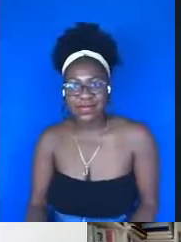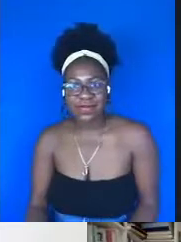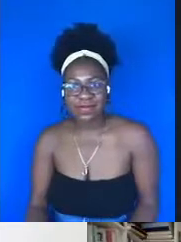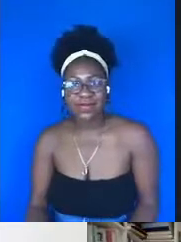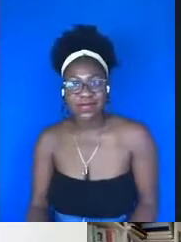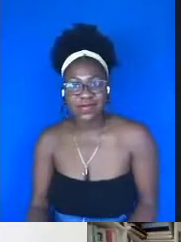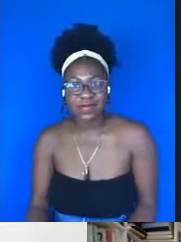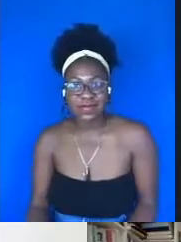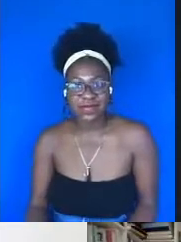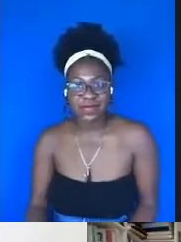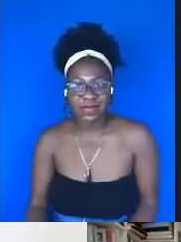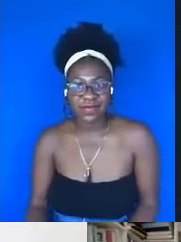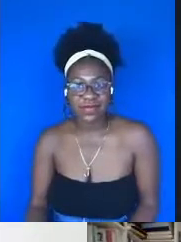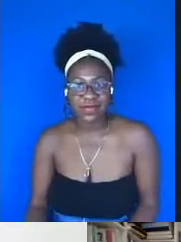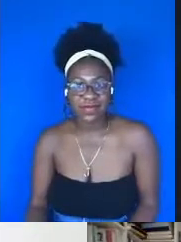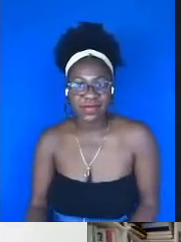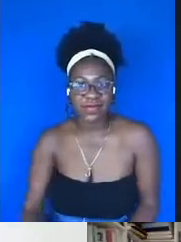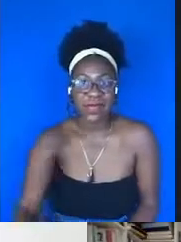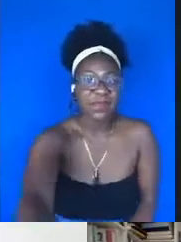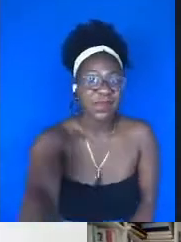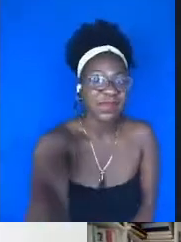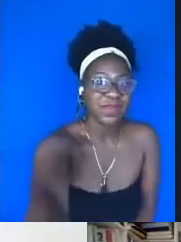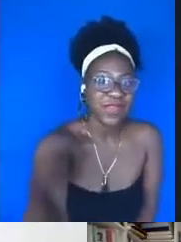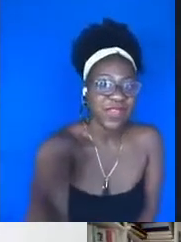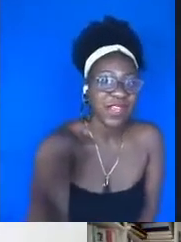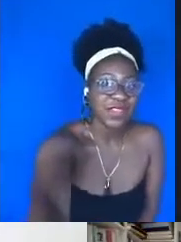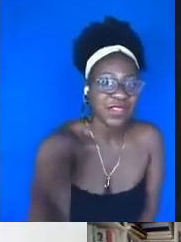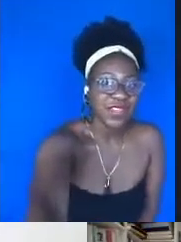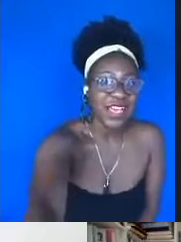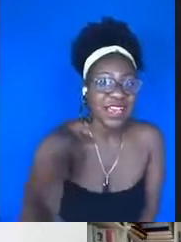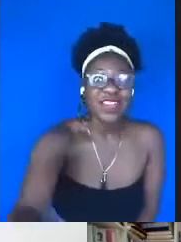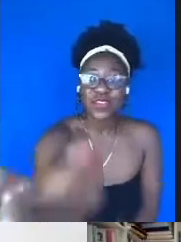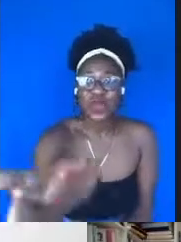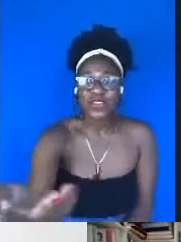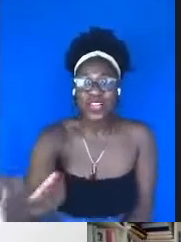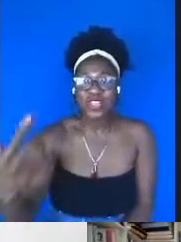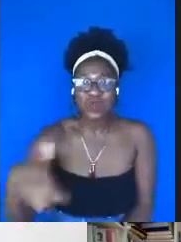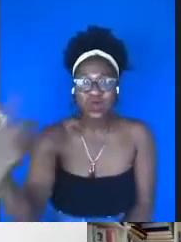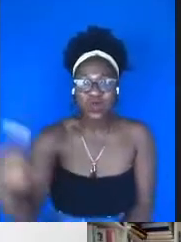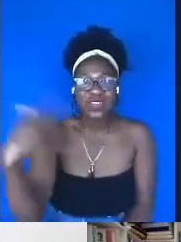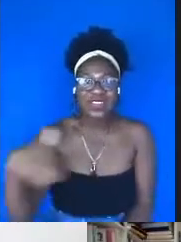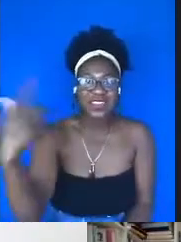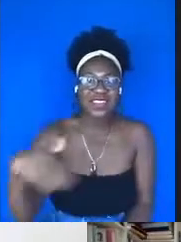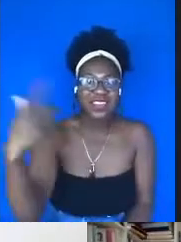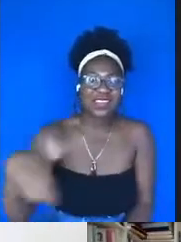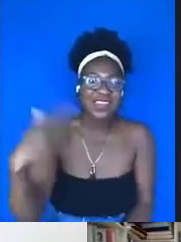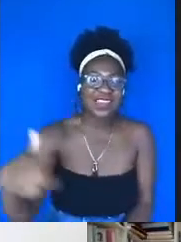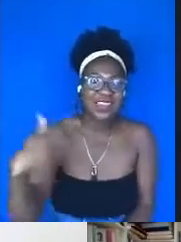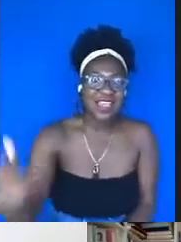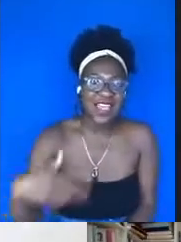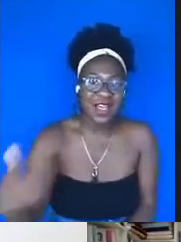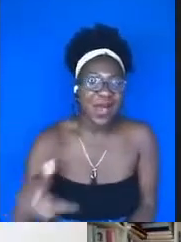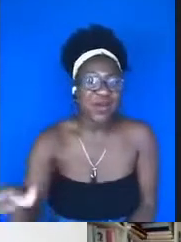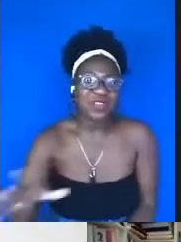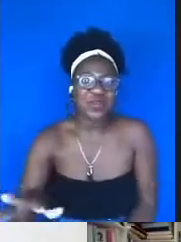to go along with Witch 2? Or yeah, the director actually wants us to sing in